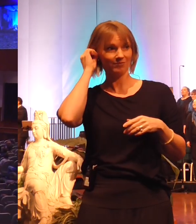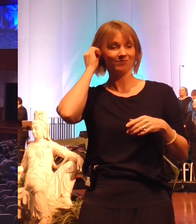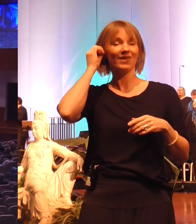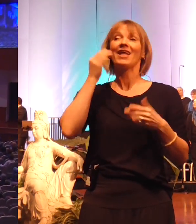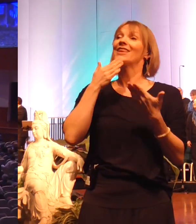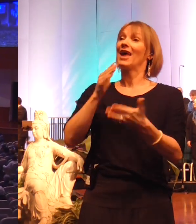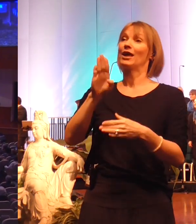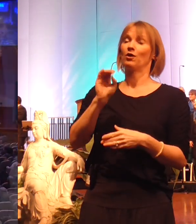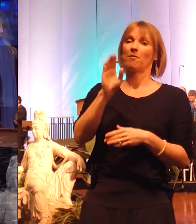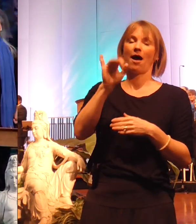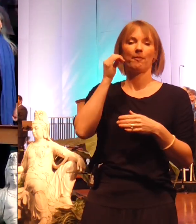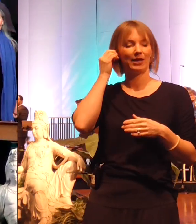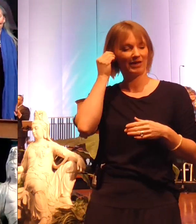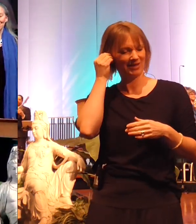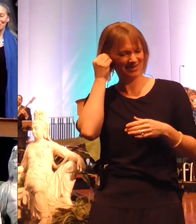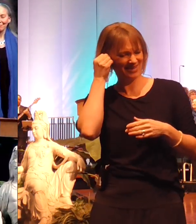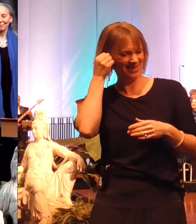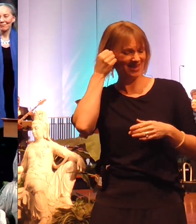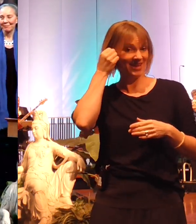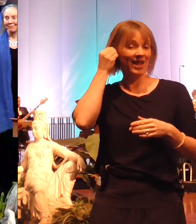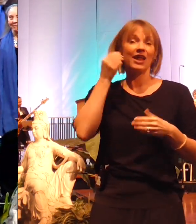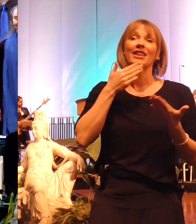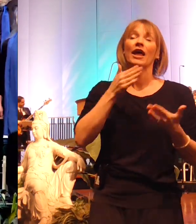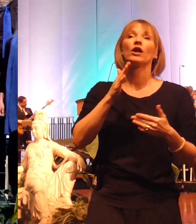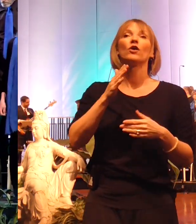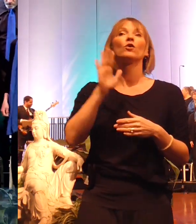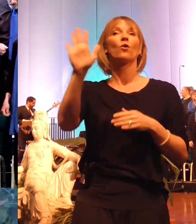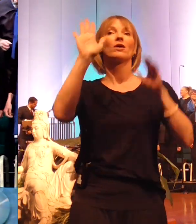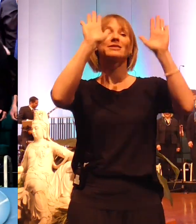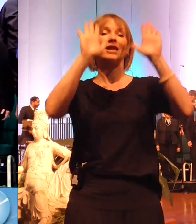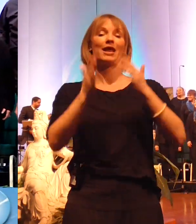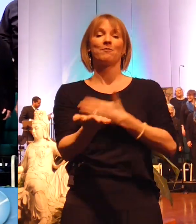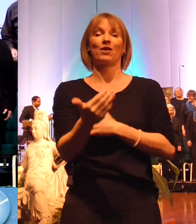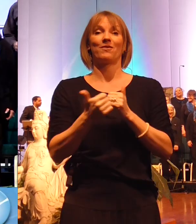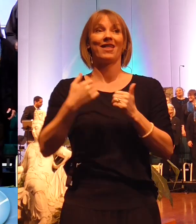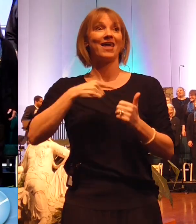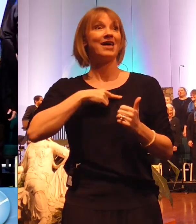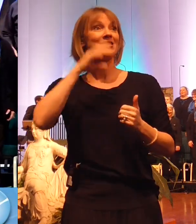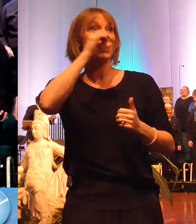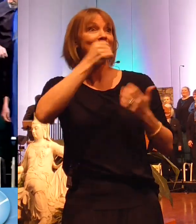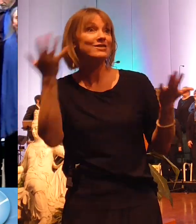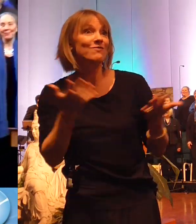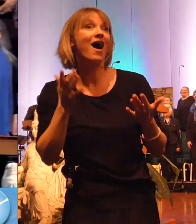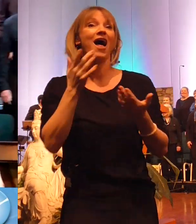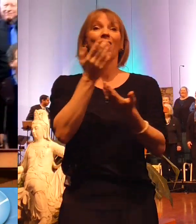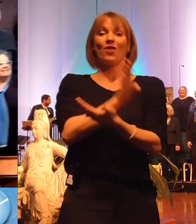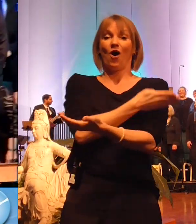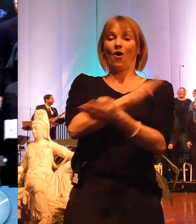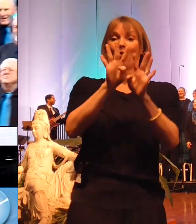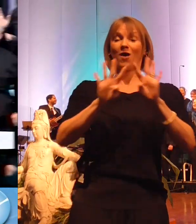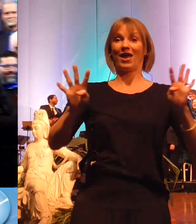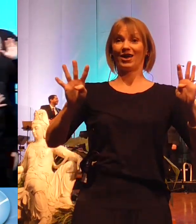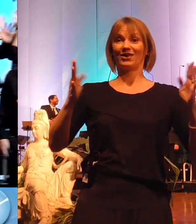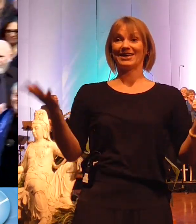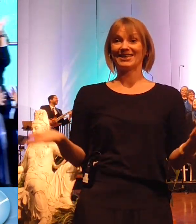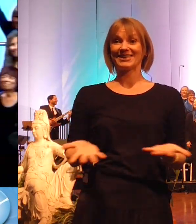Thank you, Bobby. Thank you for spending your Sunday morning with us. Guess what? The Mile High Choir is here.